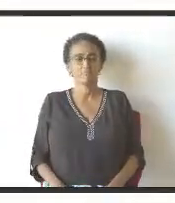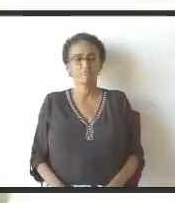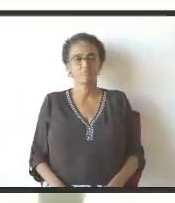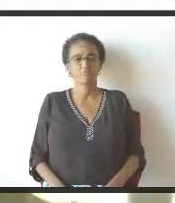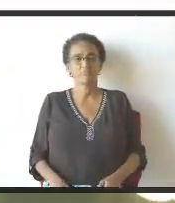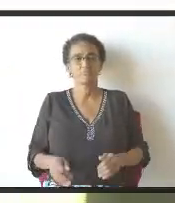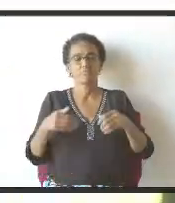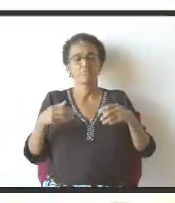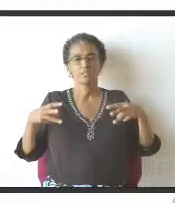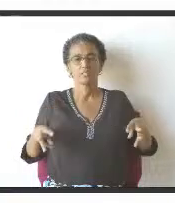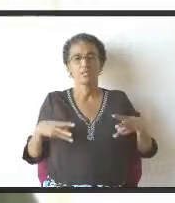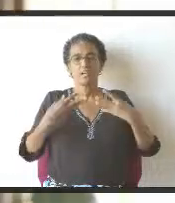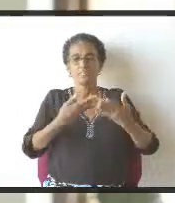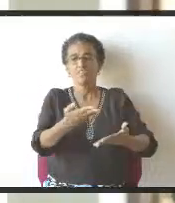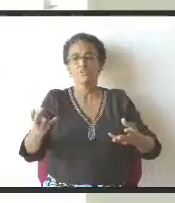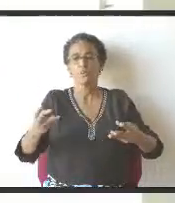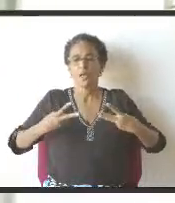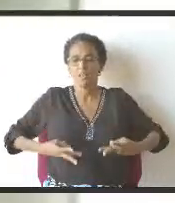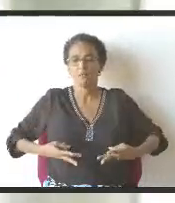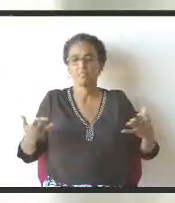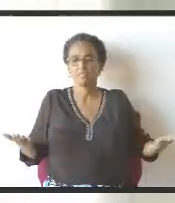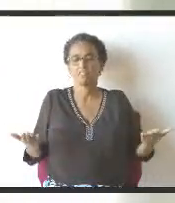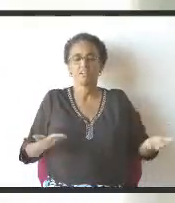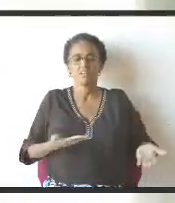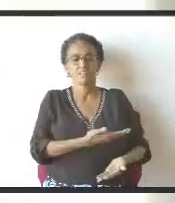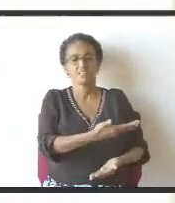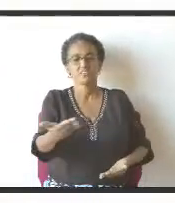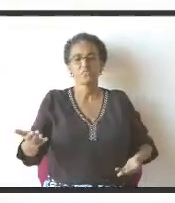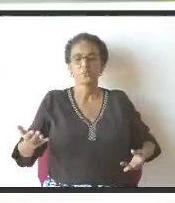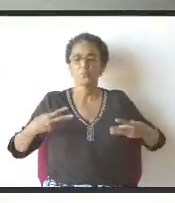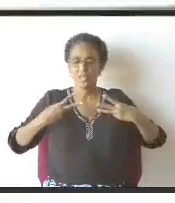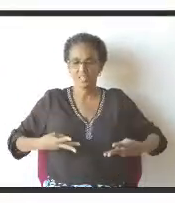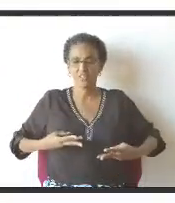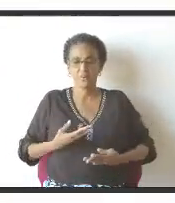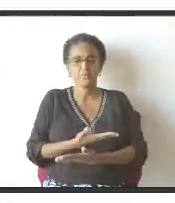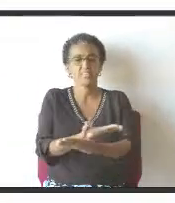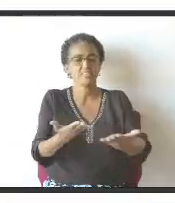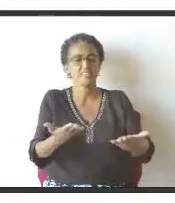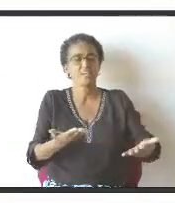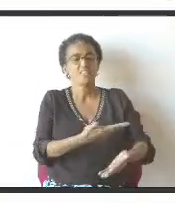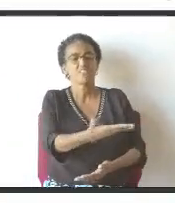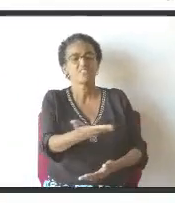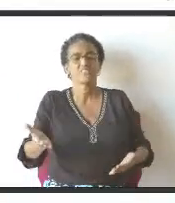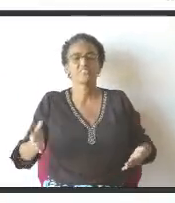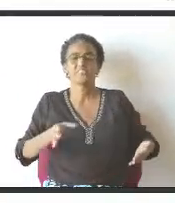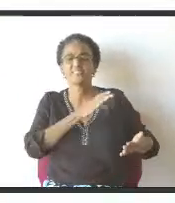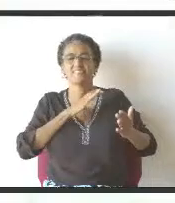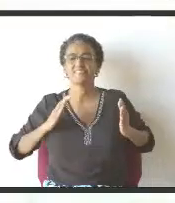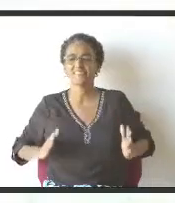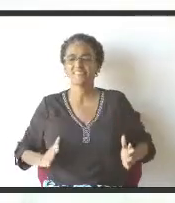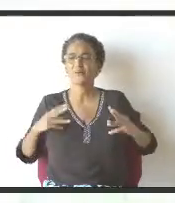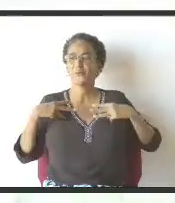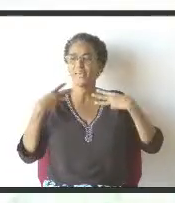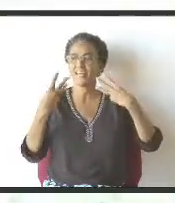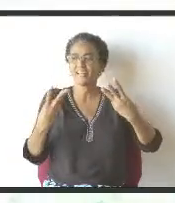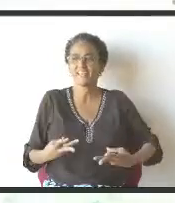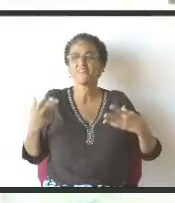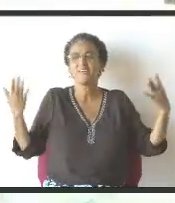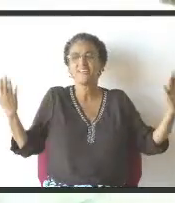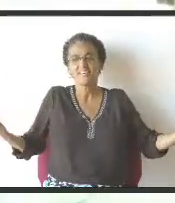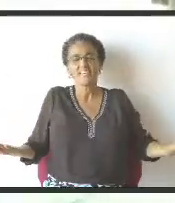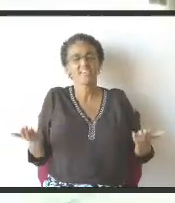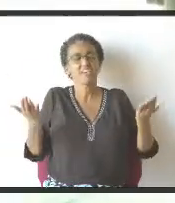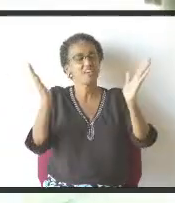There's a welcome here, there's a welcome here. There's a Christian